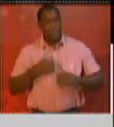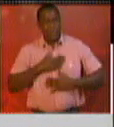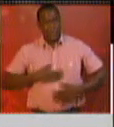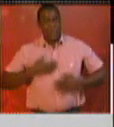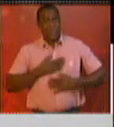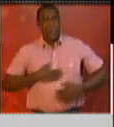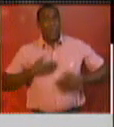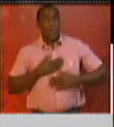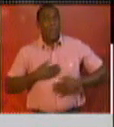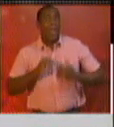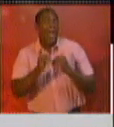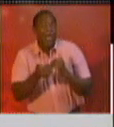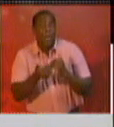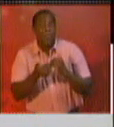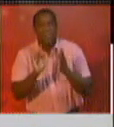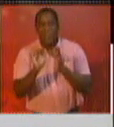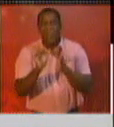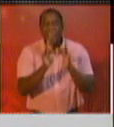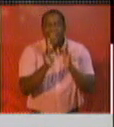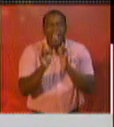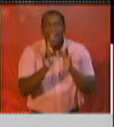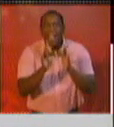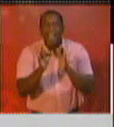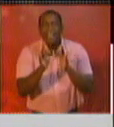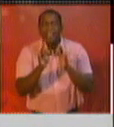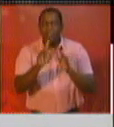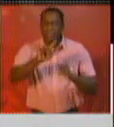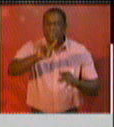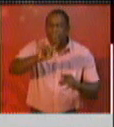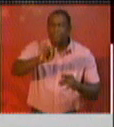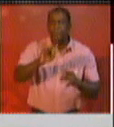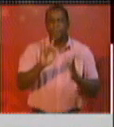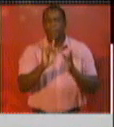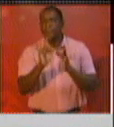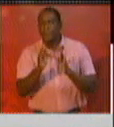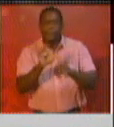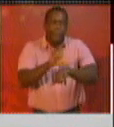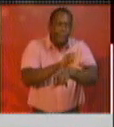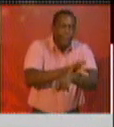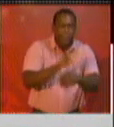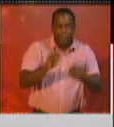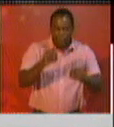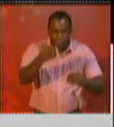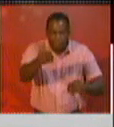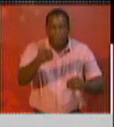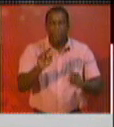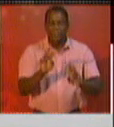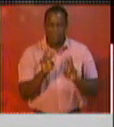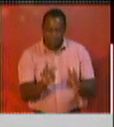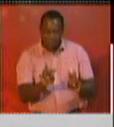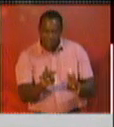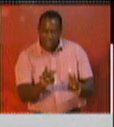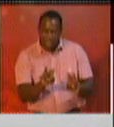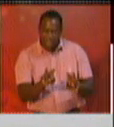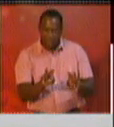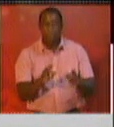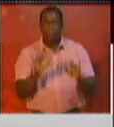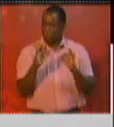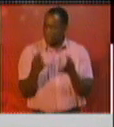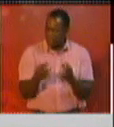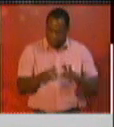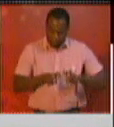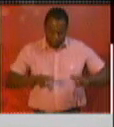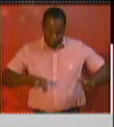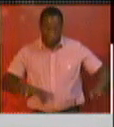if sobriety is maintained. You are also asked to continue to wear a mask over your nose and